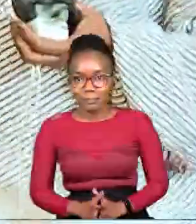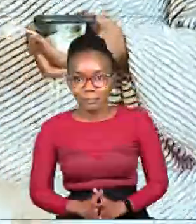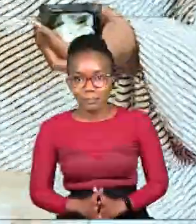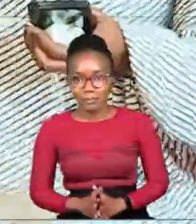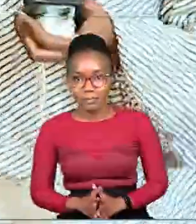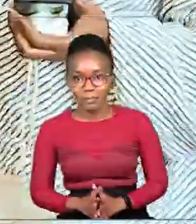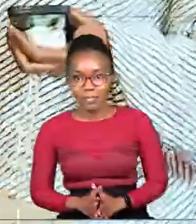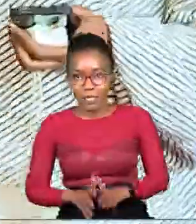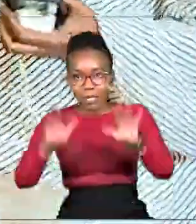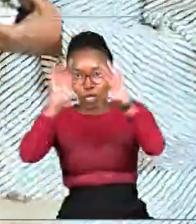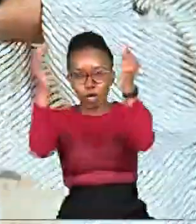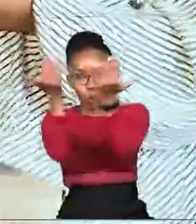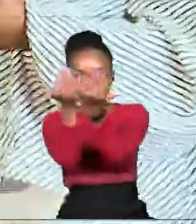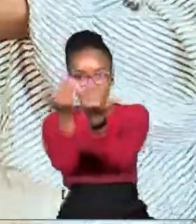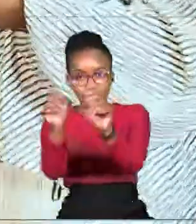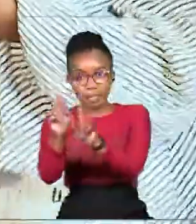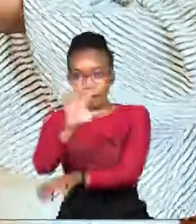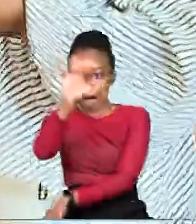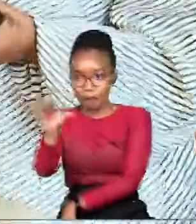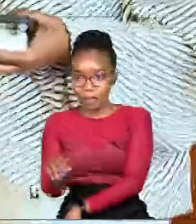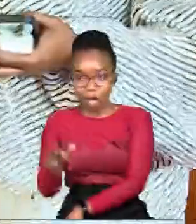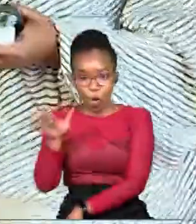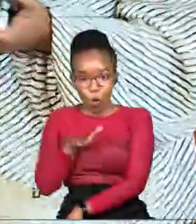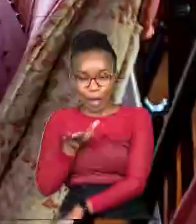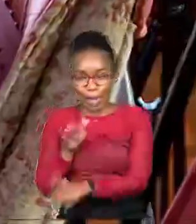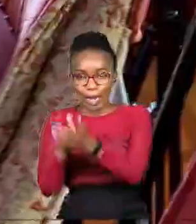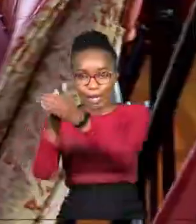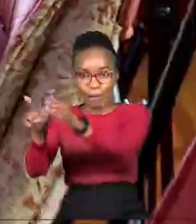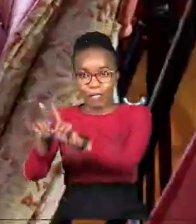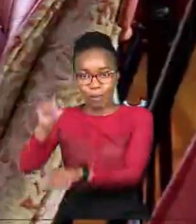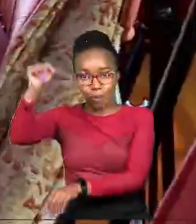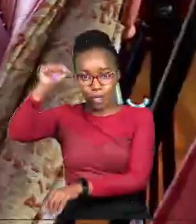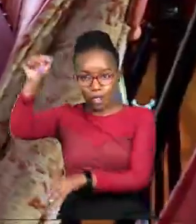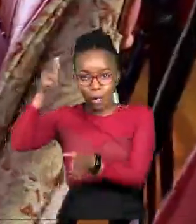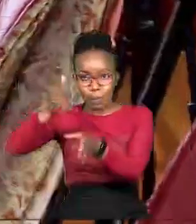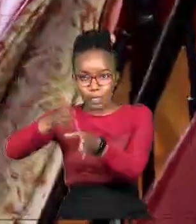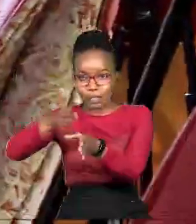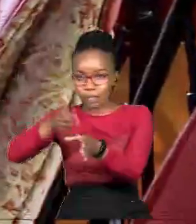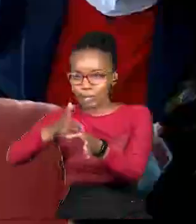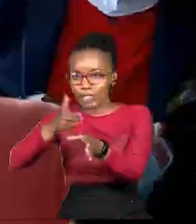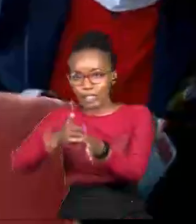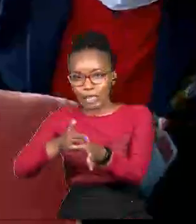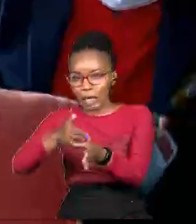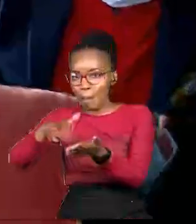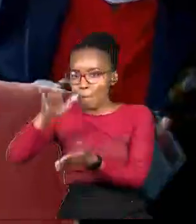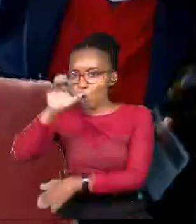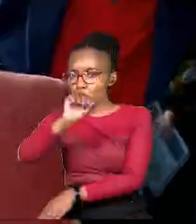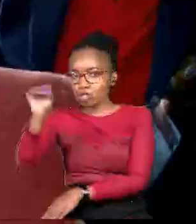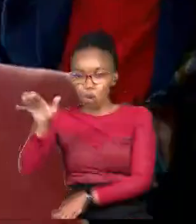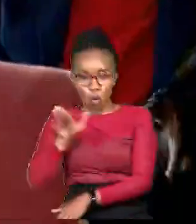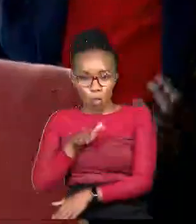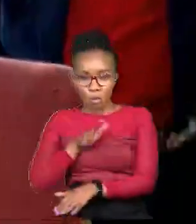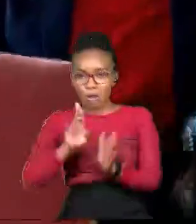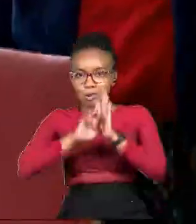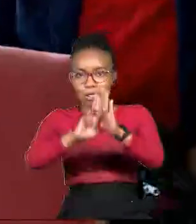Around the world, as well as in Africa, women's leadership and political participation is restricted. Women are underrepresented in